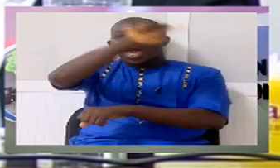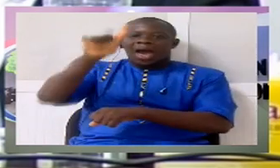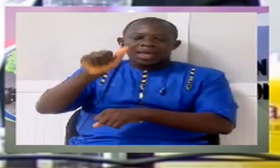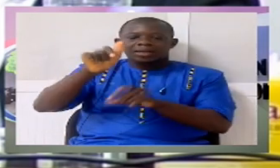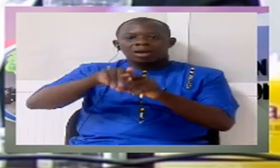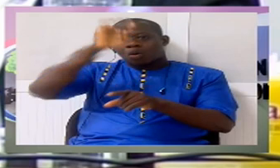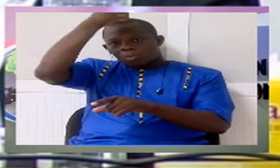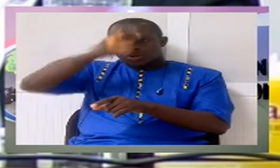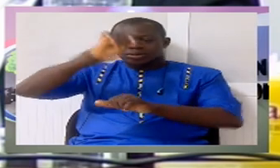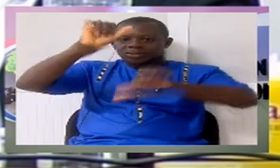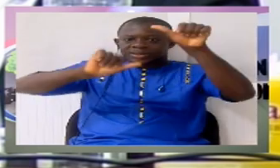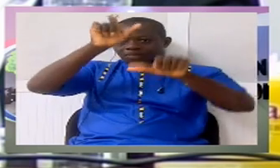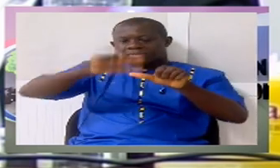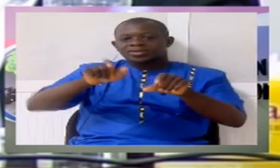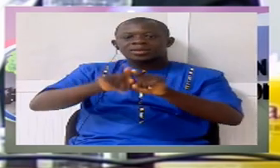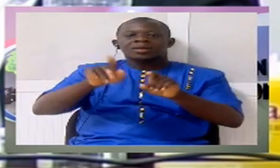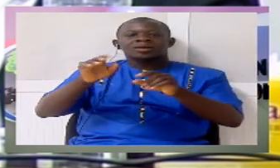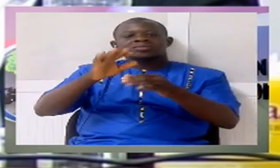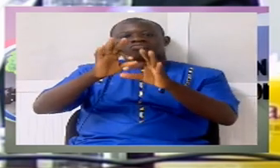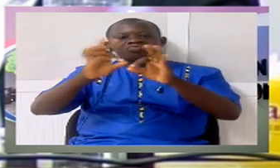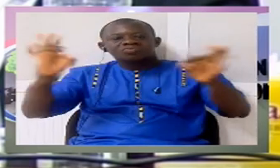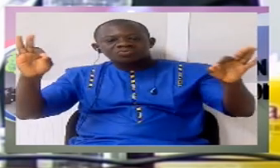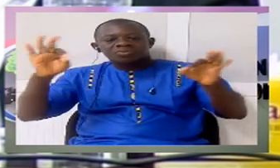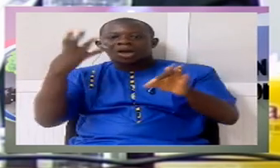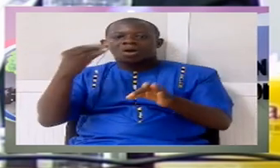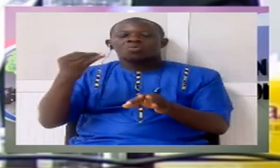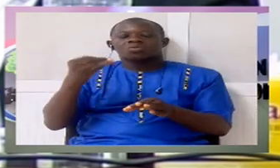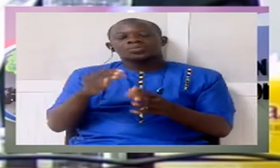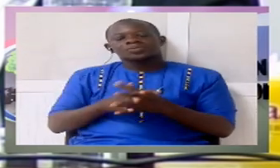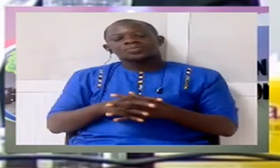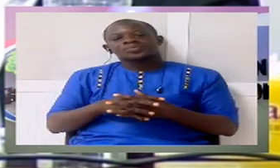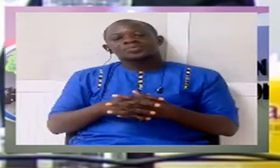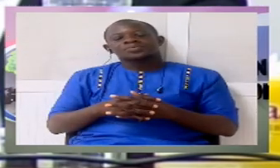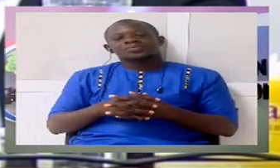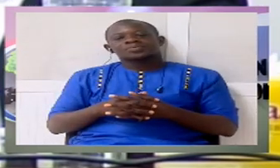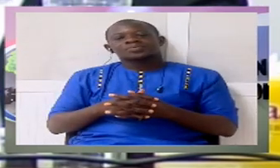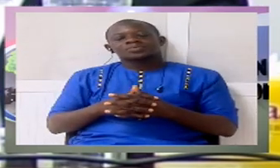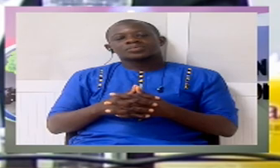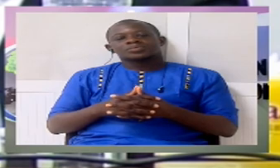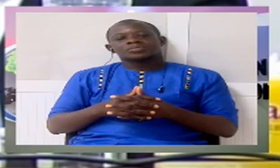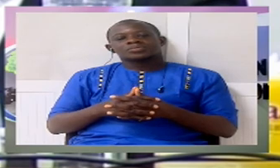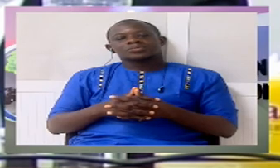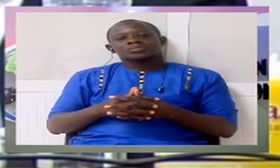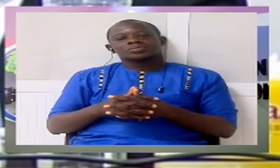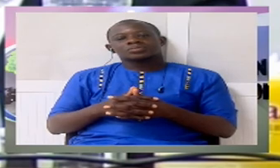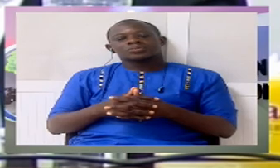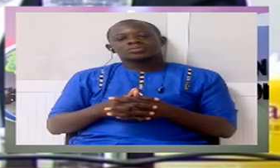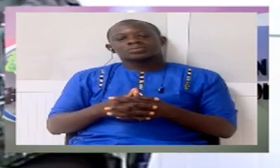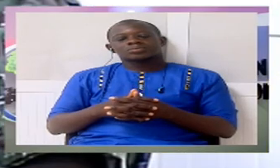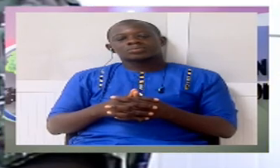the police sweeper? Digante linga wa outrider bi ak police sweeper bi sen digante bi num tollu